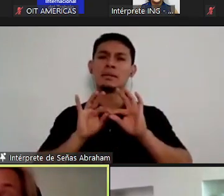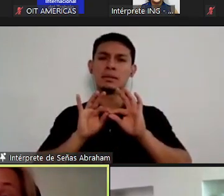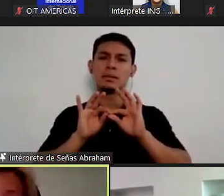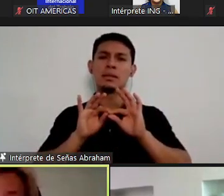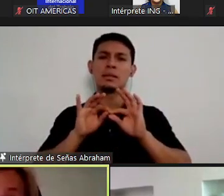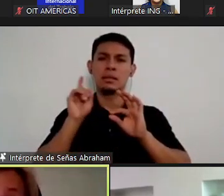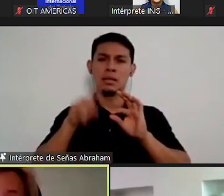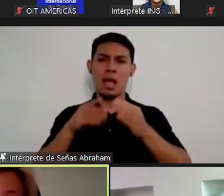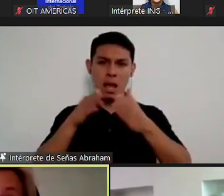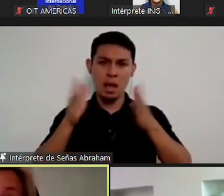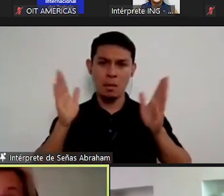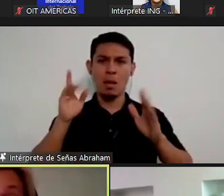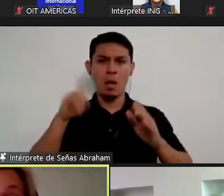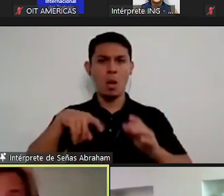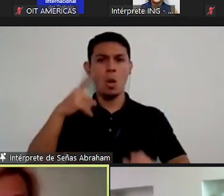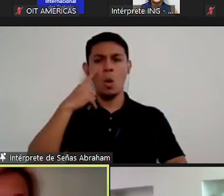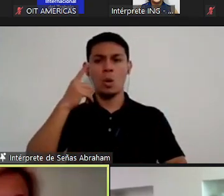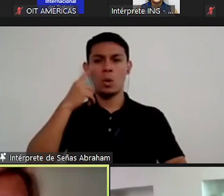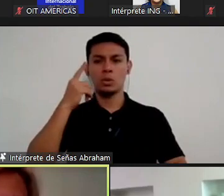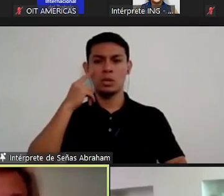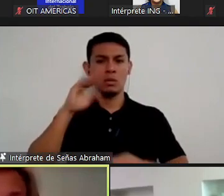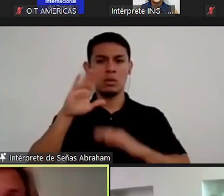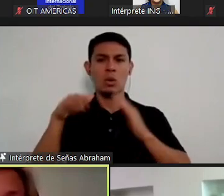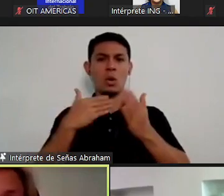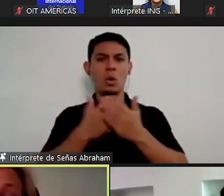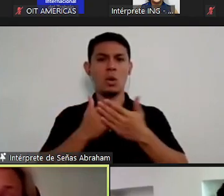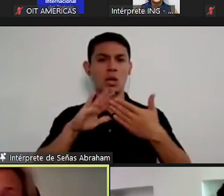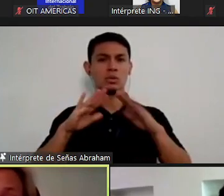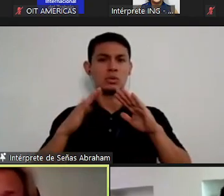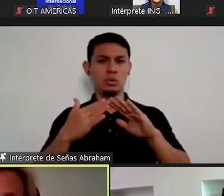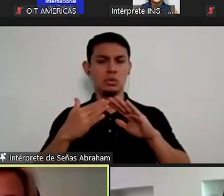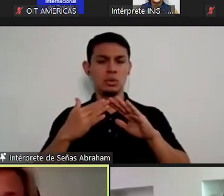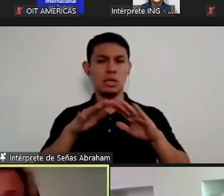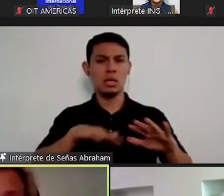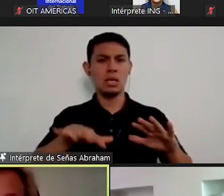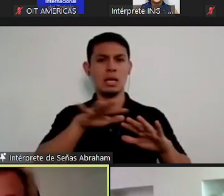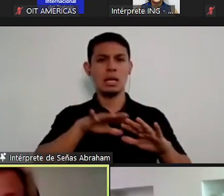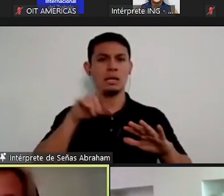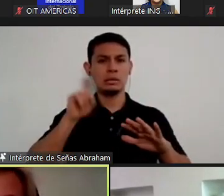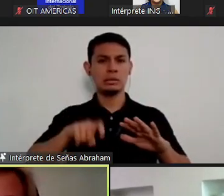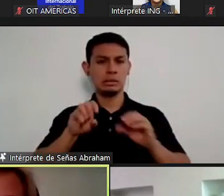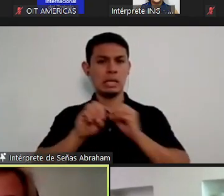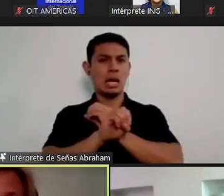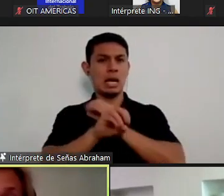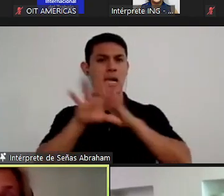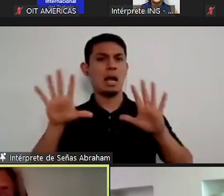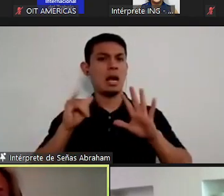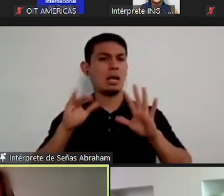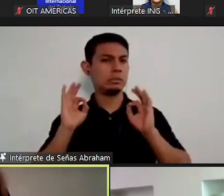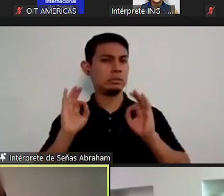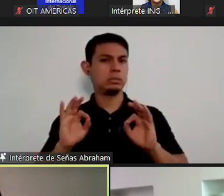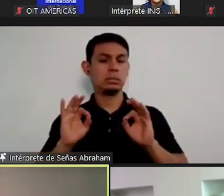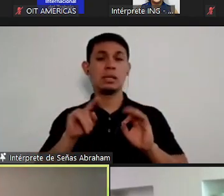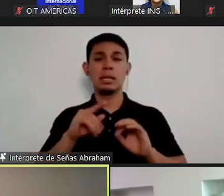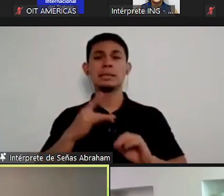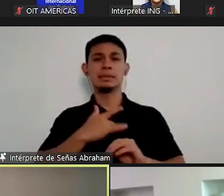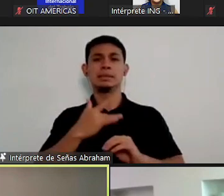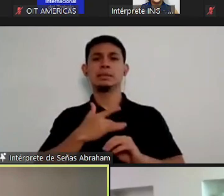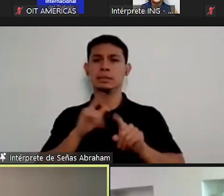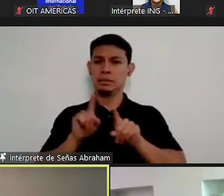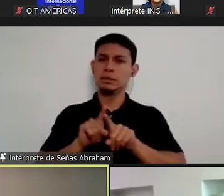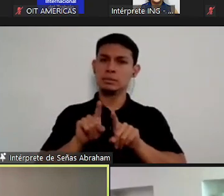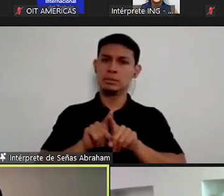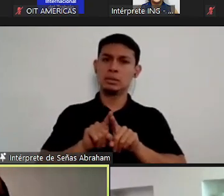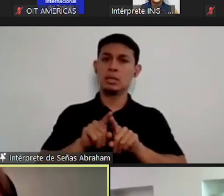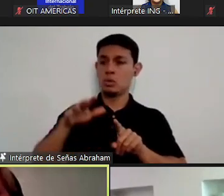important to be widely known for everyone and so that it has clear procedures